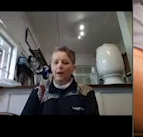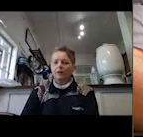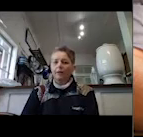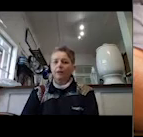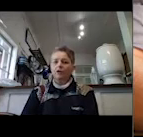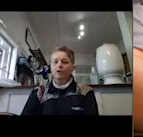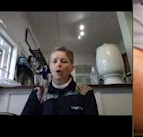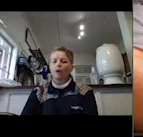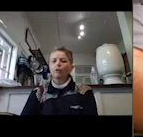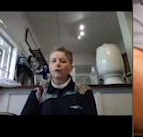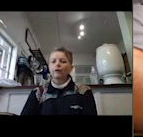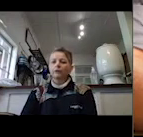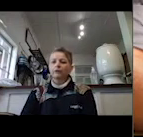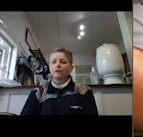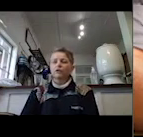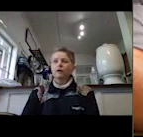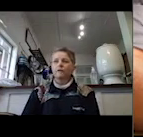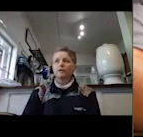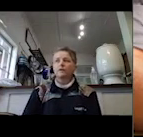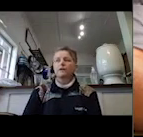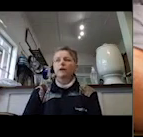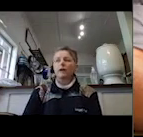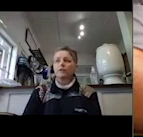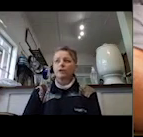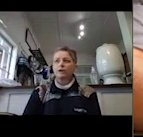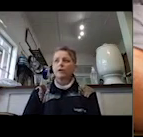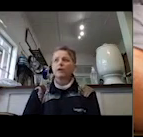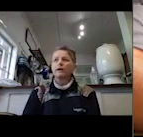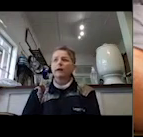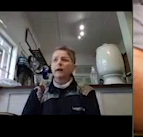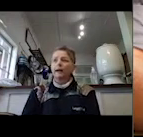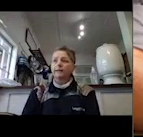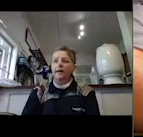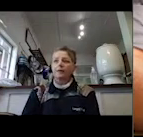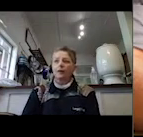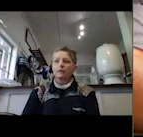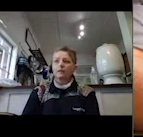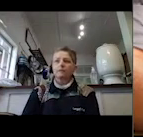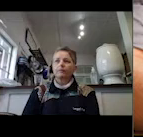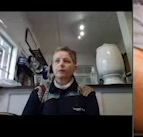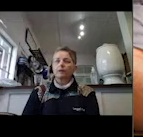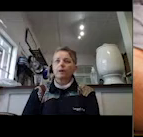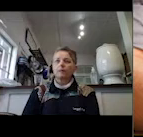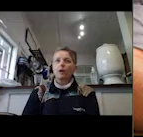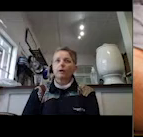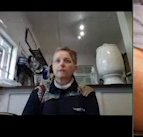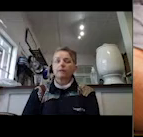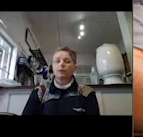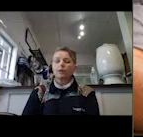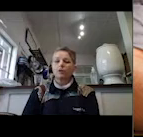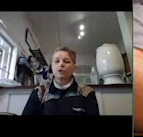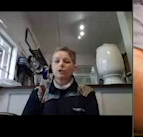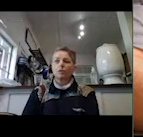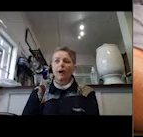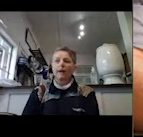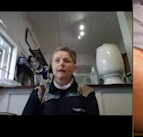arrange to pay the money that you owe, then the sheriff's officer can return and take those items that